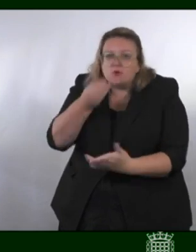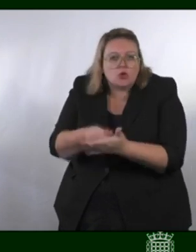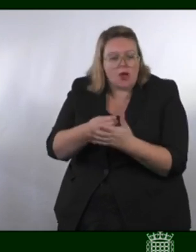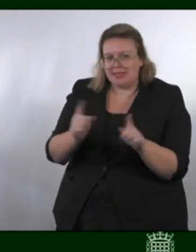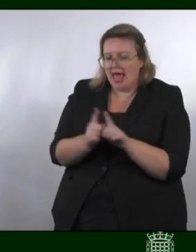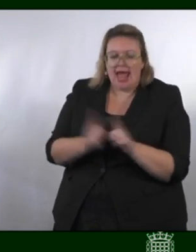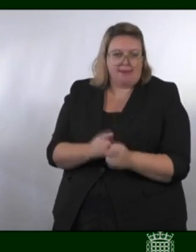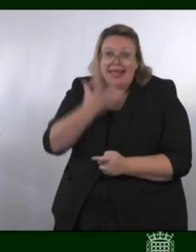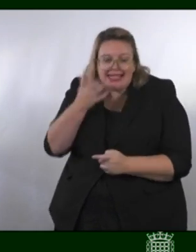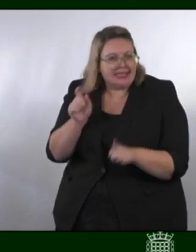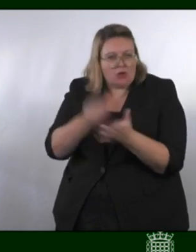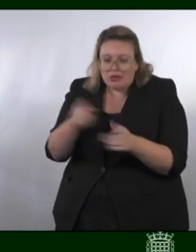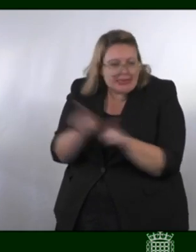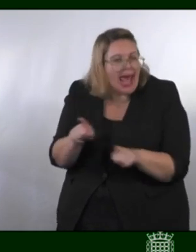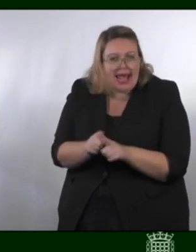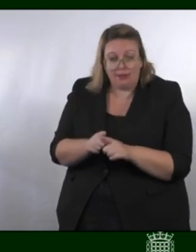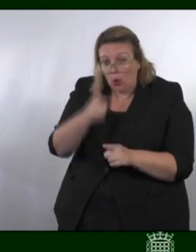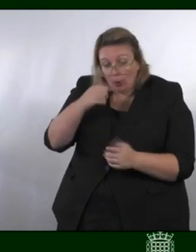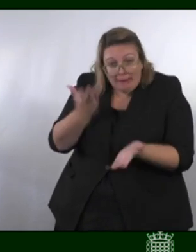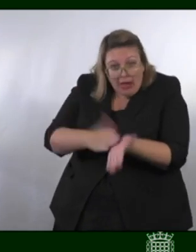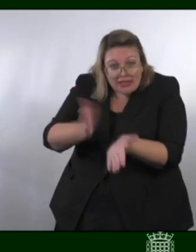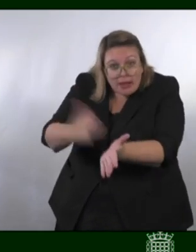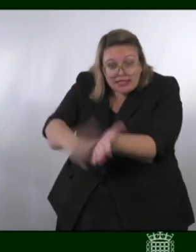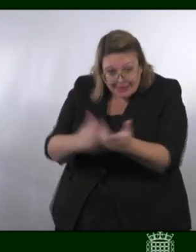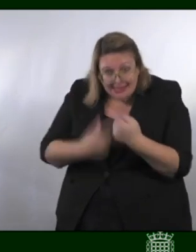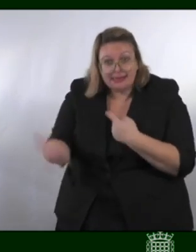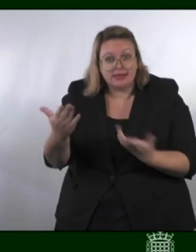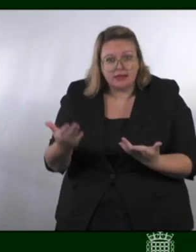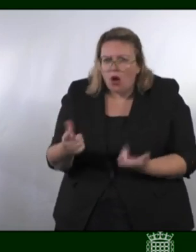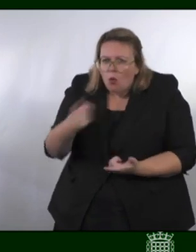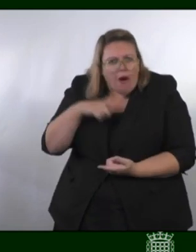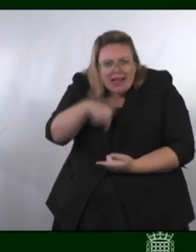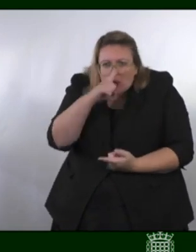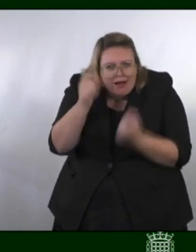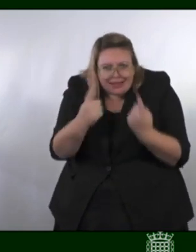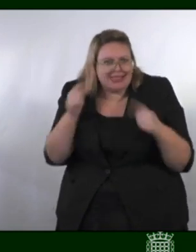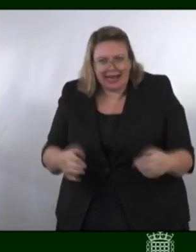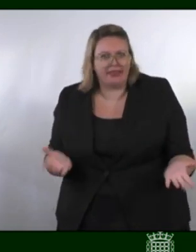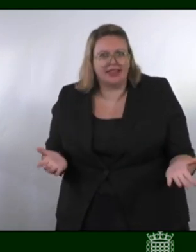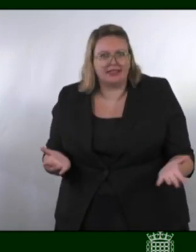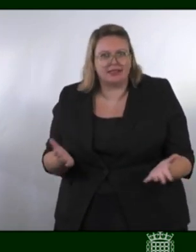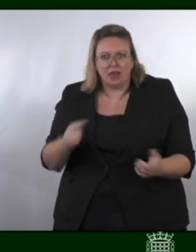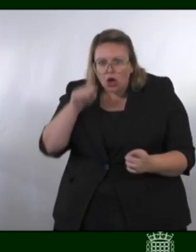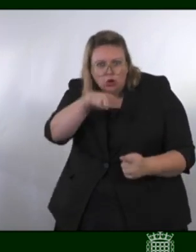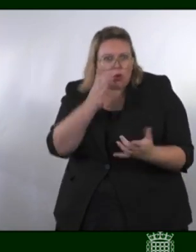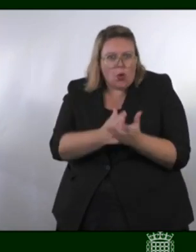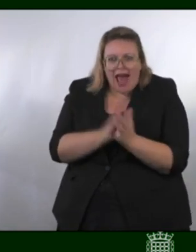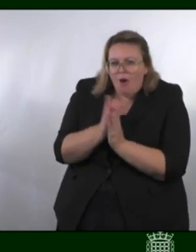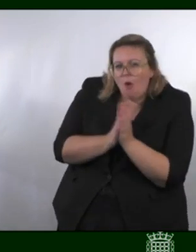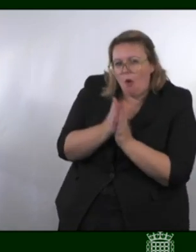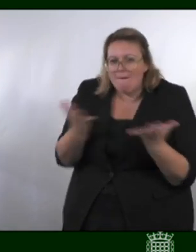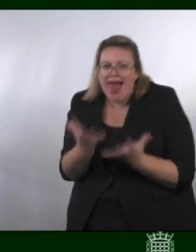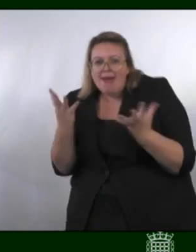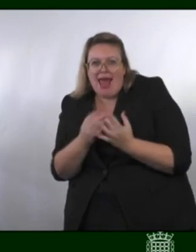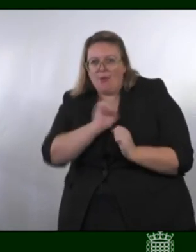could last for months. Why can't the Prime Minister and the Chancellor understand this? Stop bargaining with people's lives, stop dividing